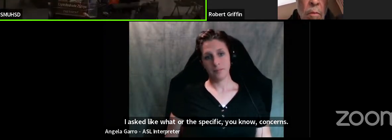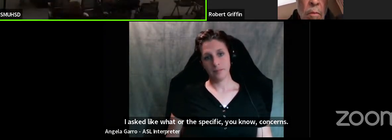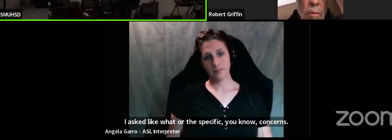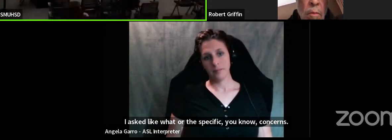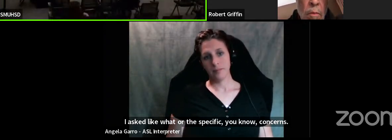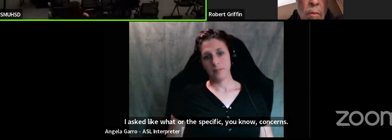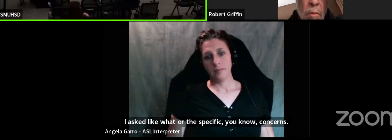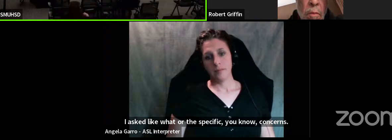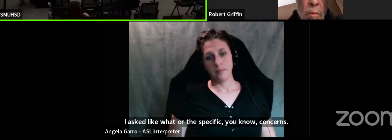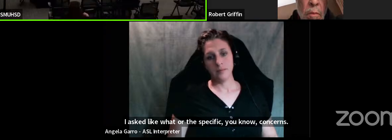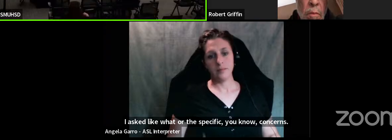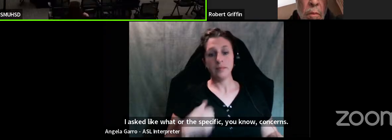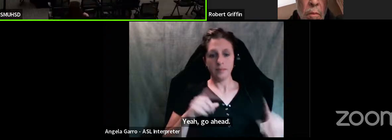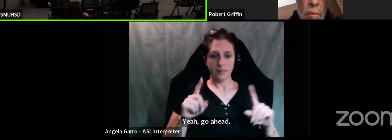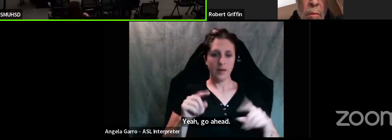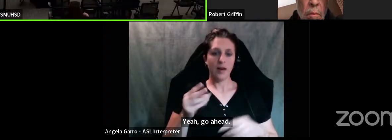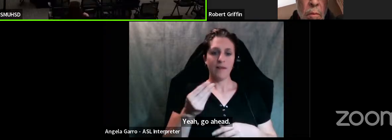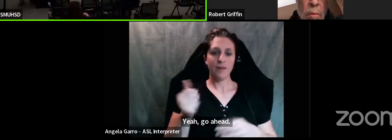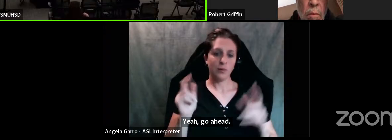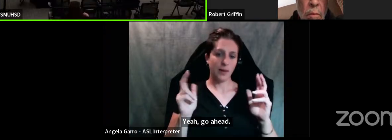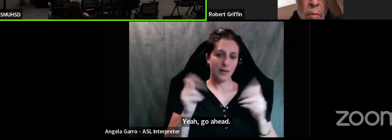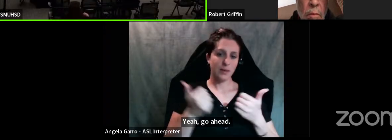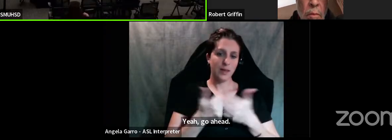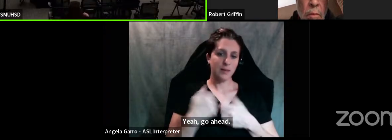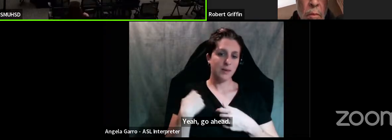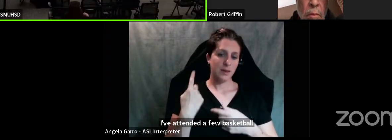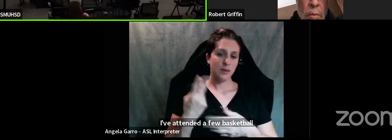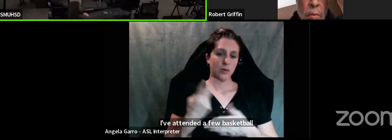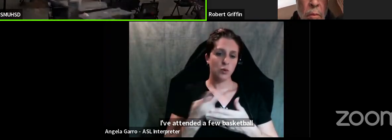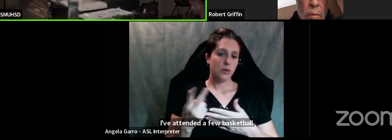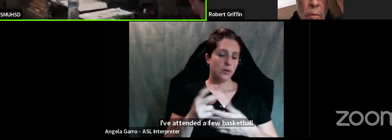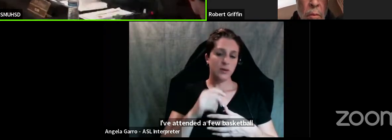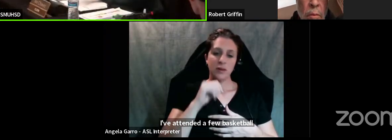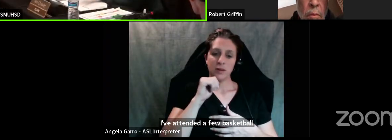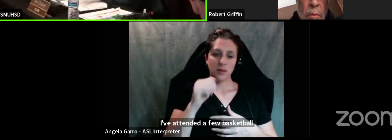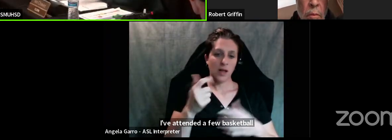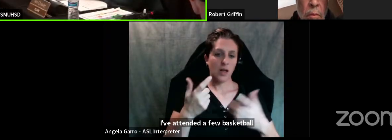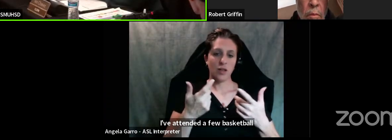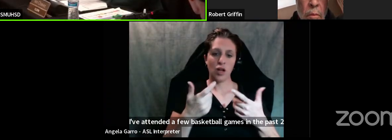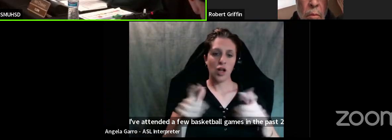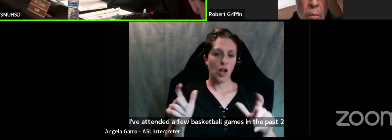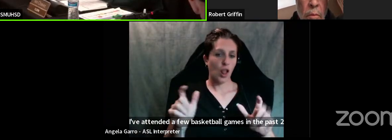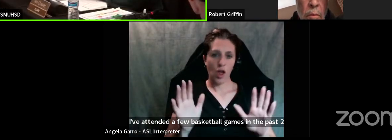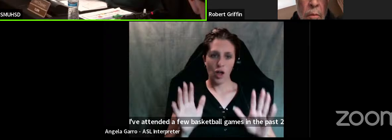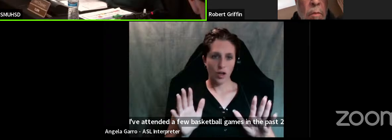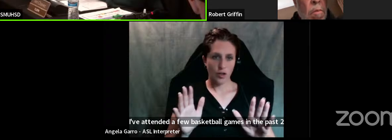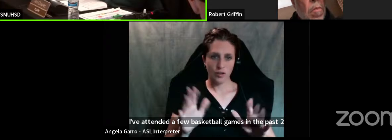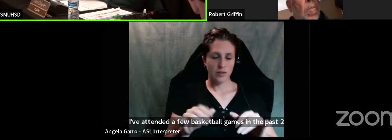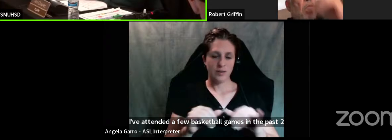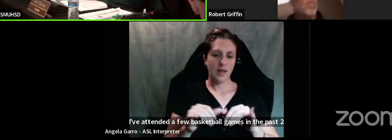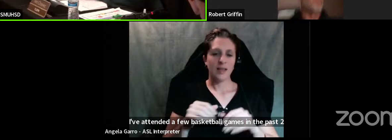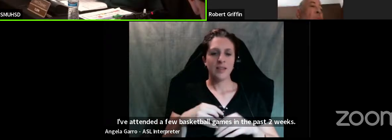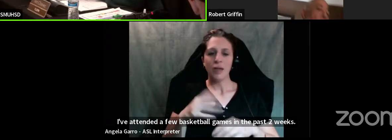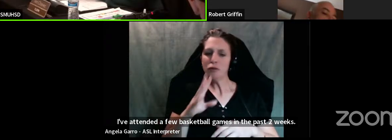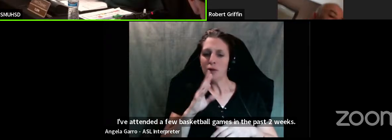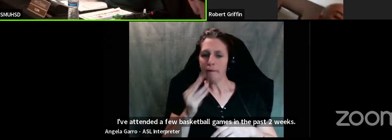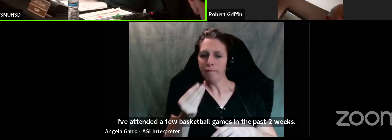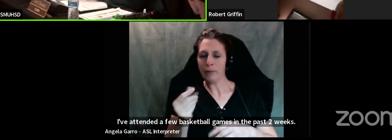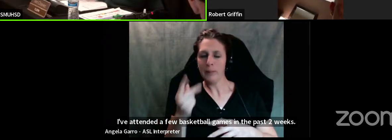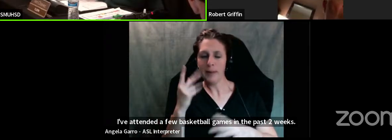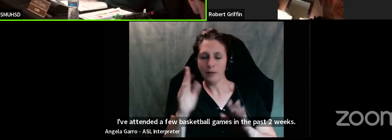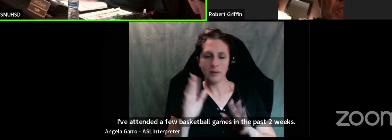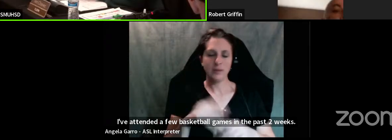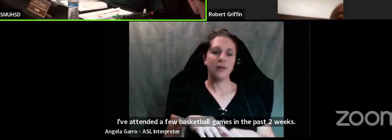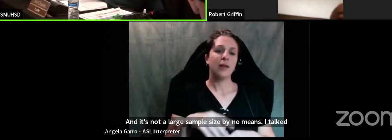I've attended a few basketball games in the past 2 weeks, and it's not a large sample size by no means. I talked to just a few parents, and of course they